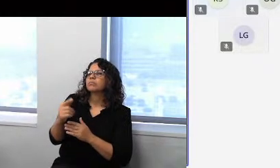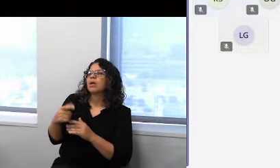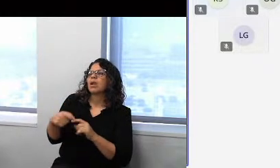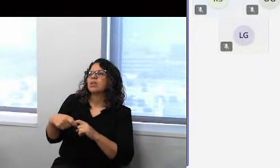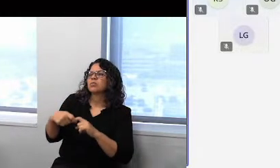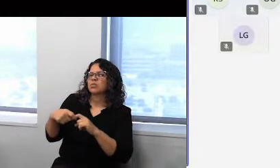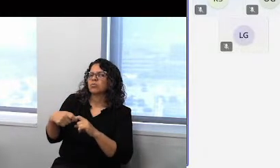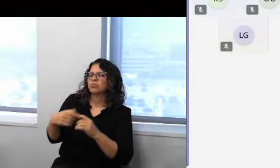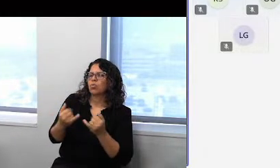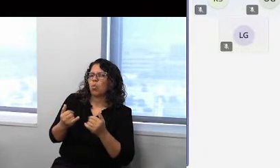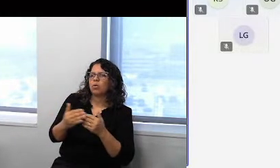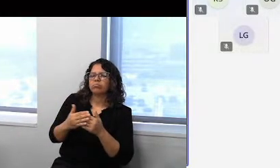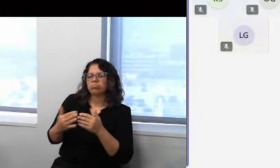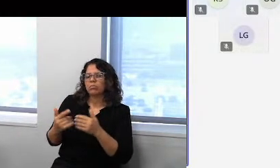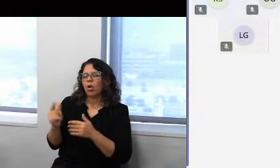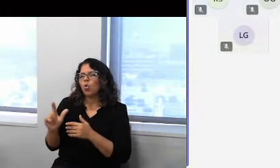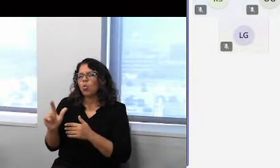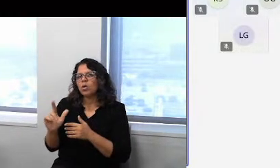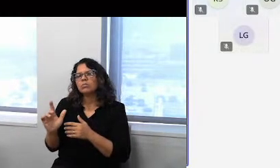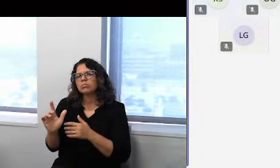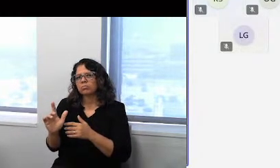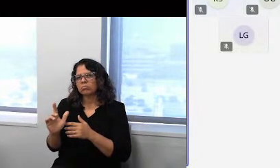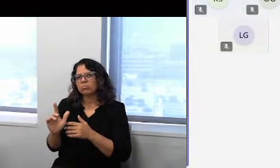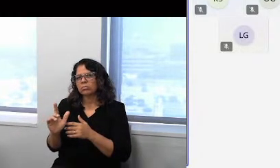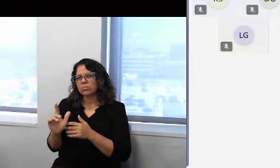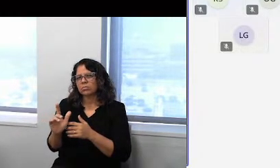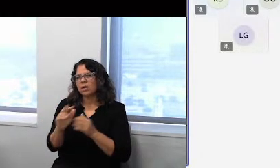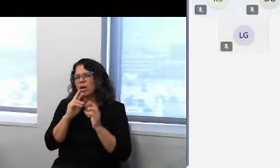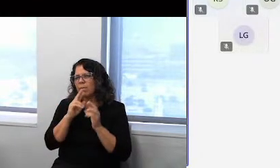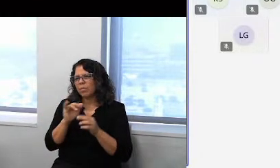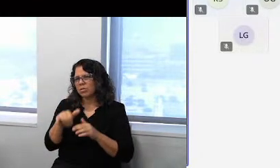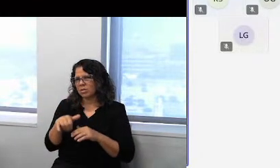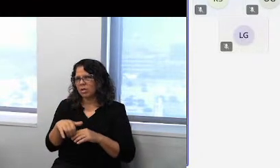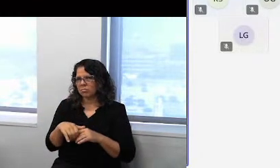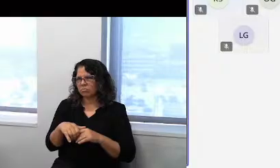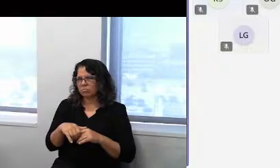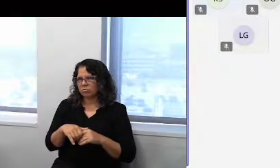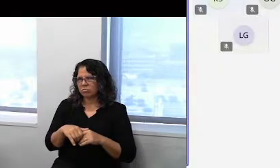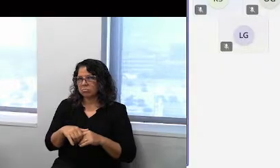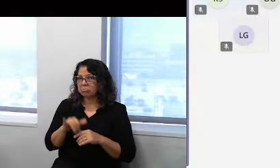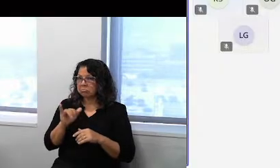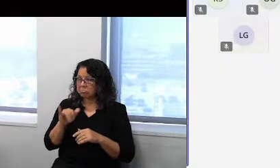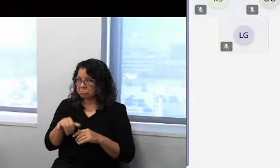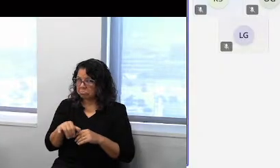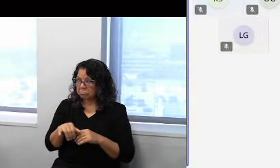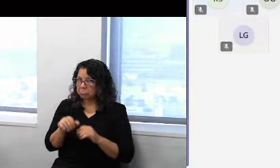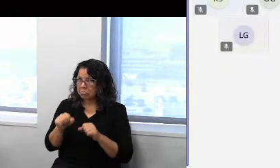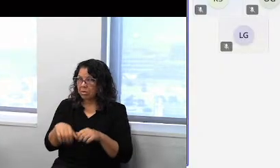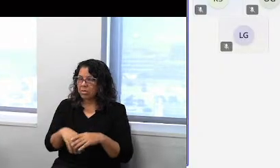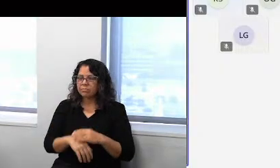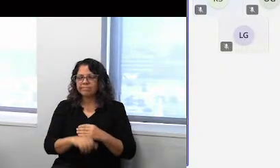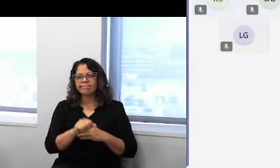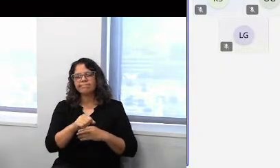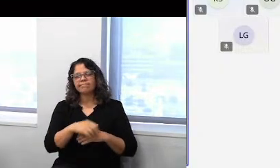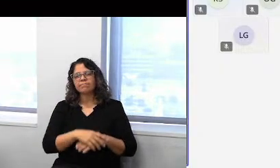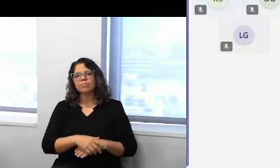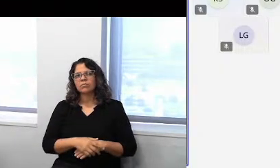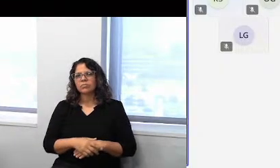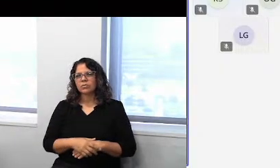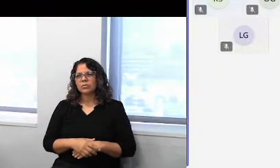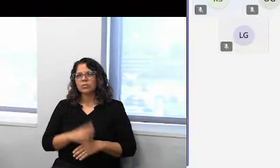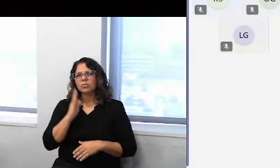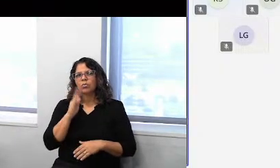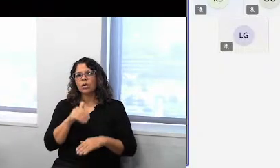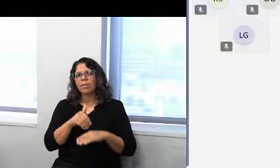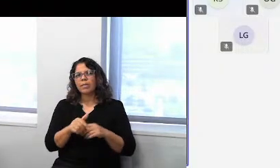that question. Is that satisfactory? Yeah, that would be great. Let's do that. I will definitely bring you that. I actually was going to text someone last night about that, and